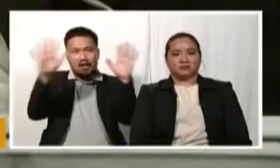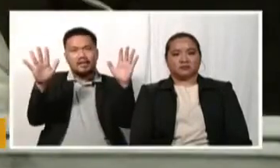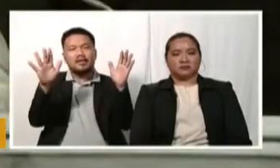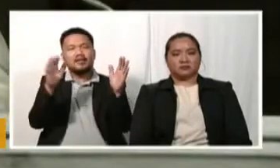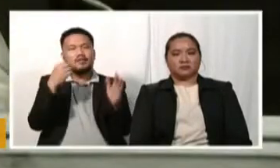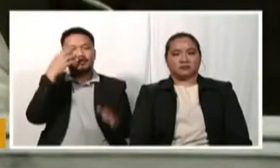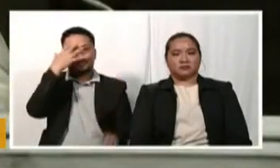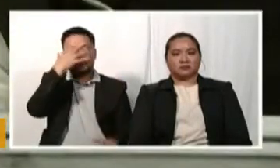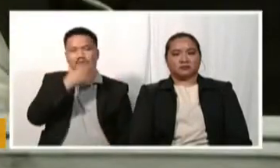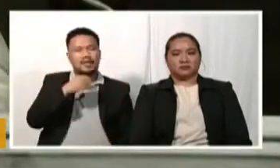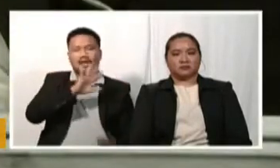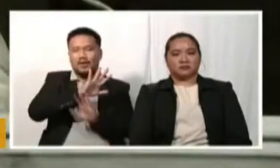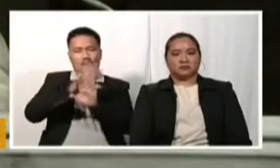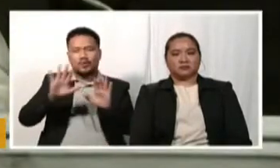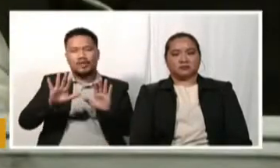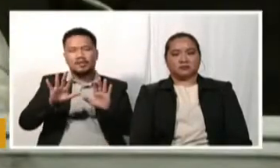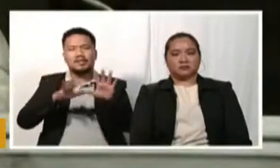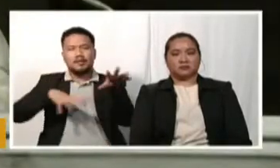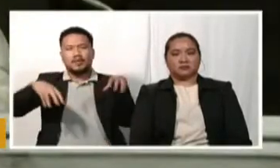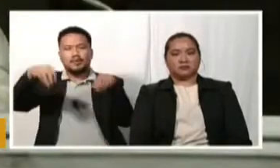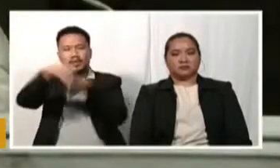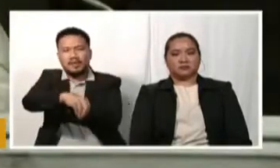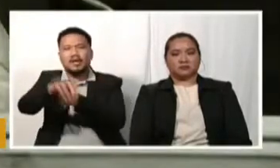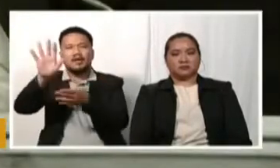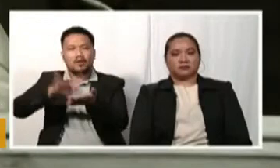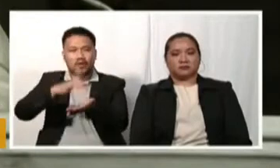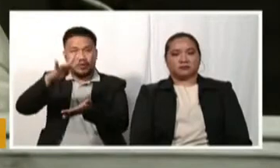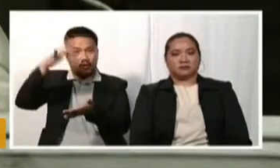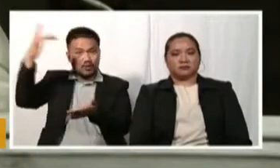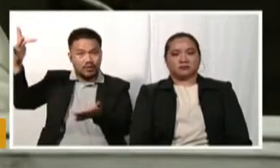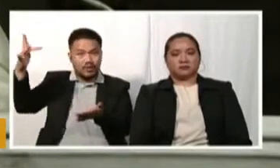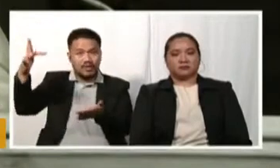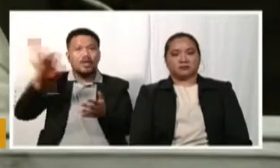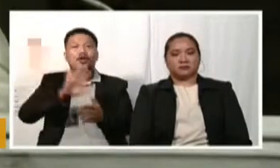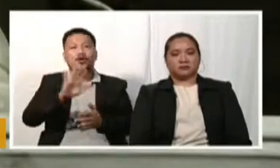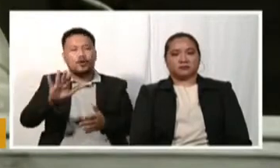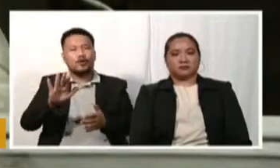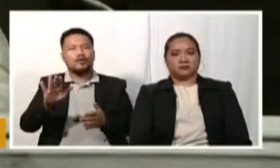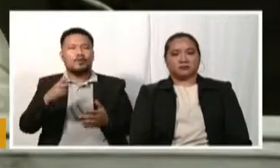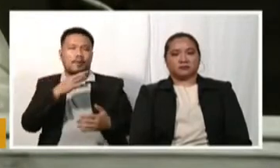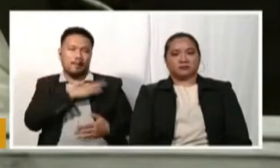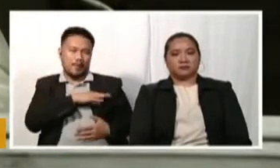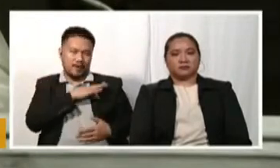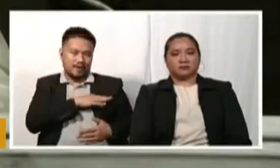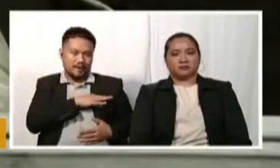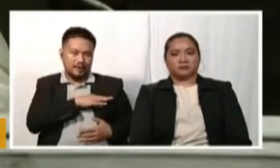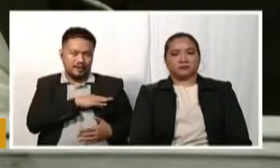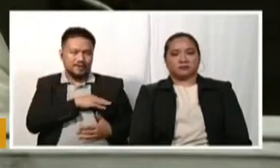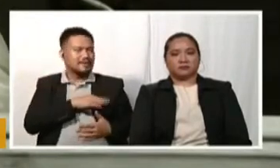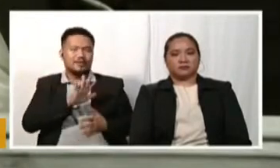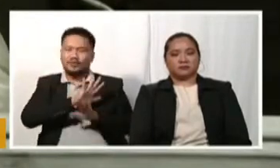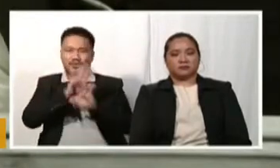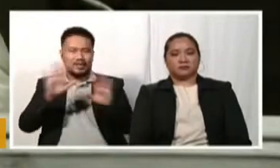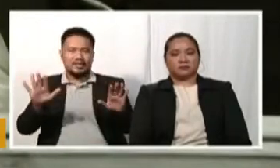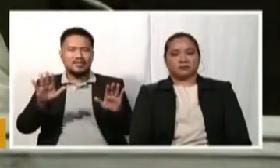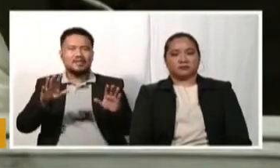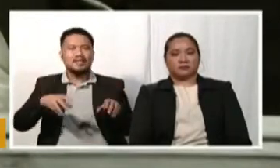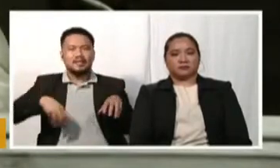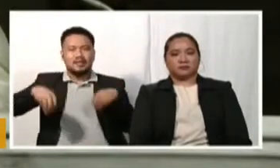Give not your glory to another, your privileges to an alien race.